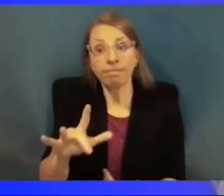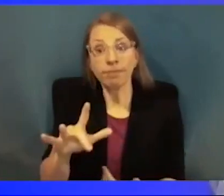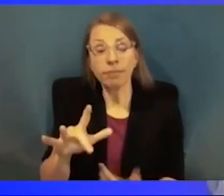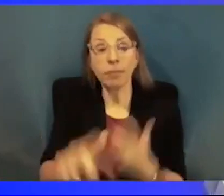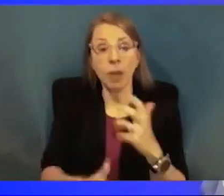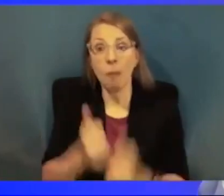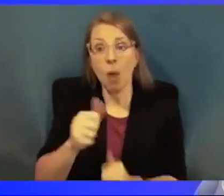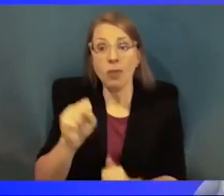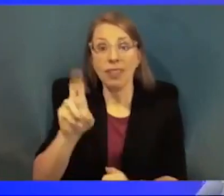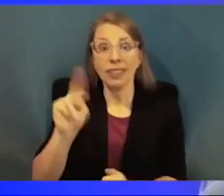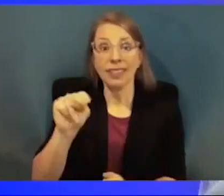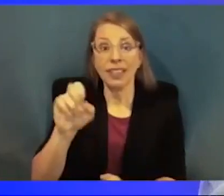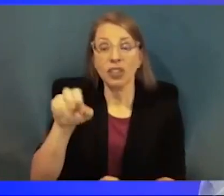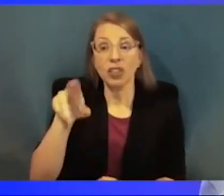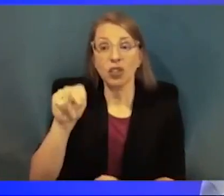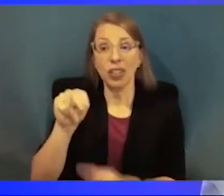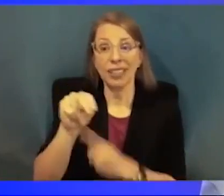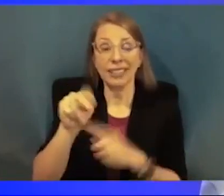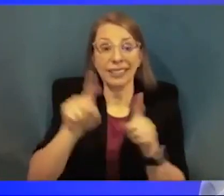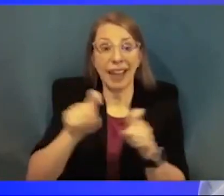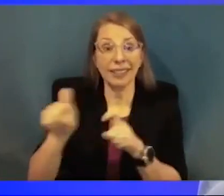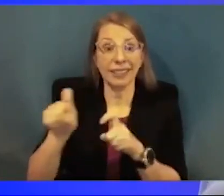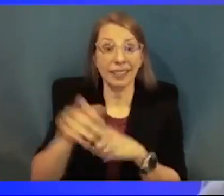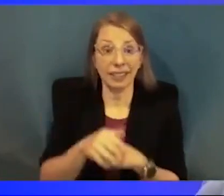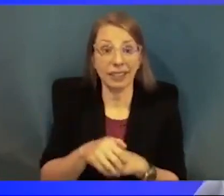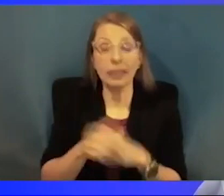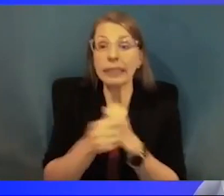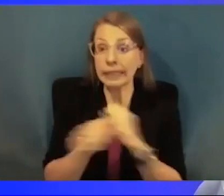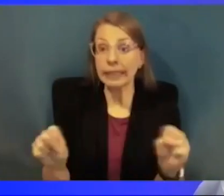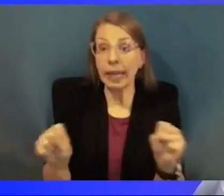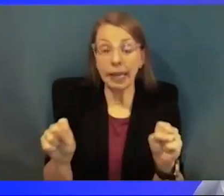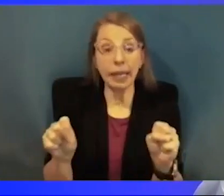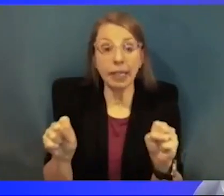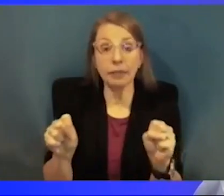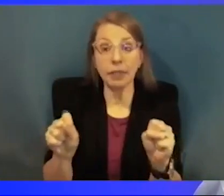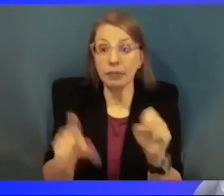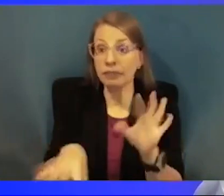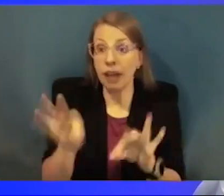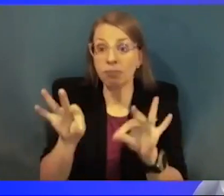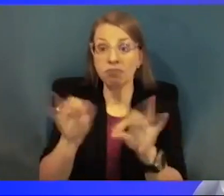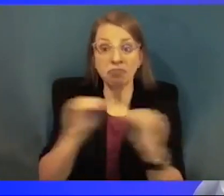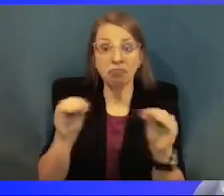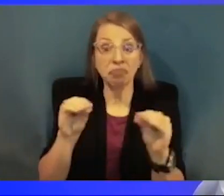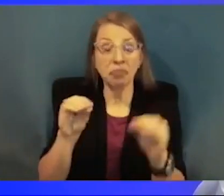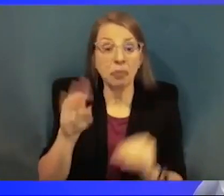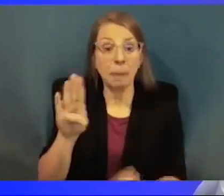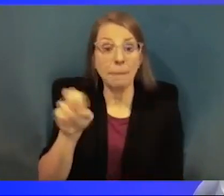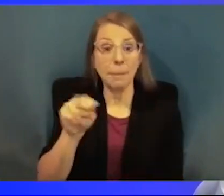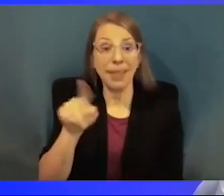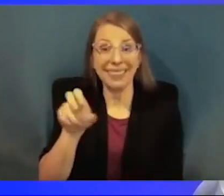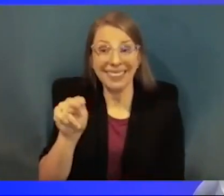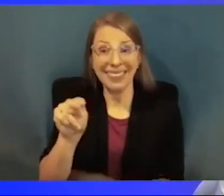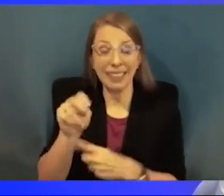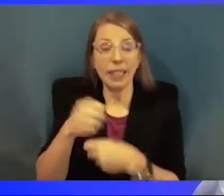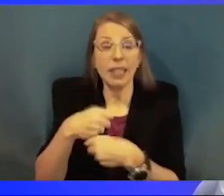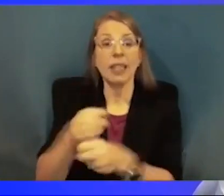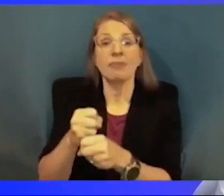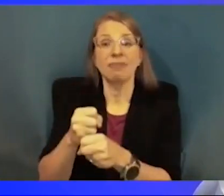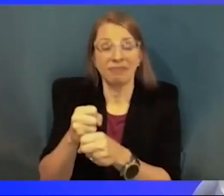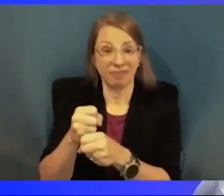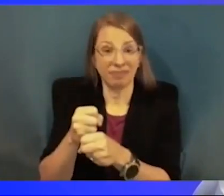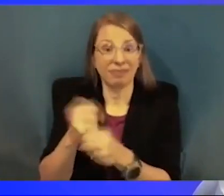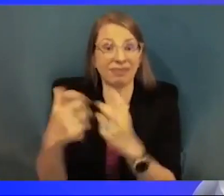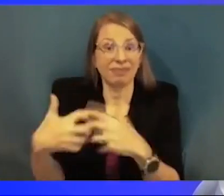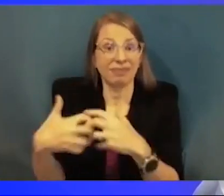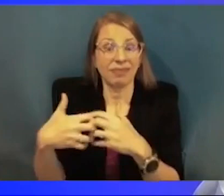sunscreens tested were safe and did not have benzene. And again, this is a manufacturing problem. It actually just recently happened with